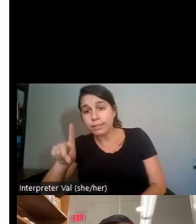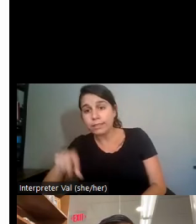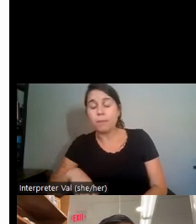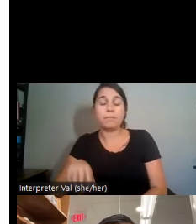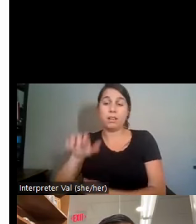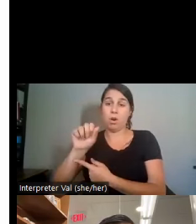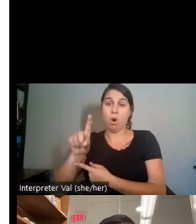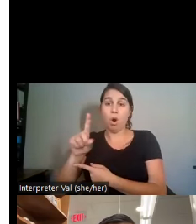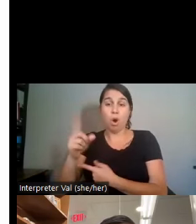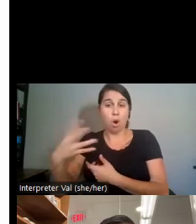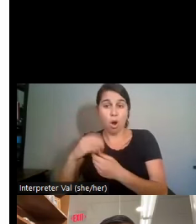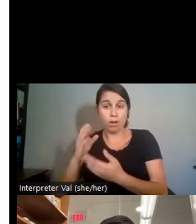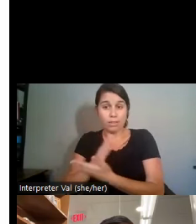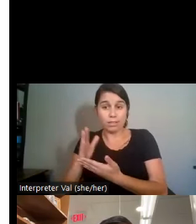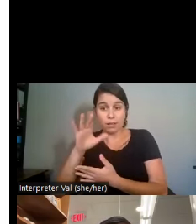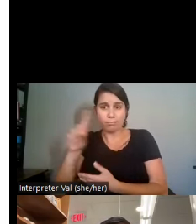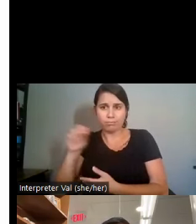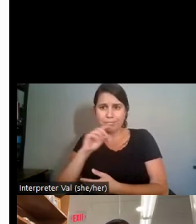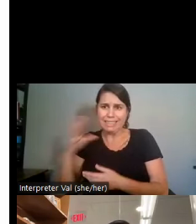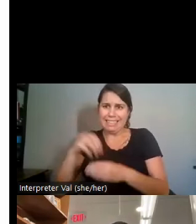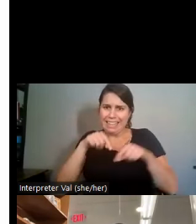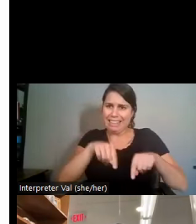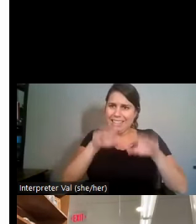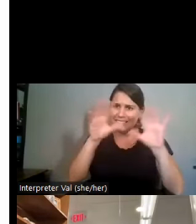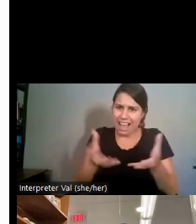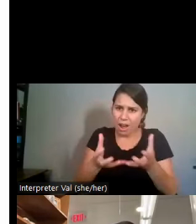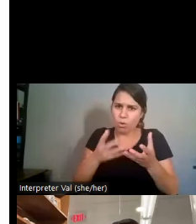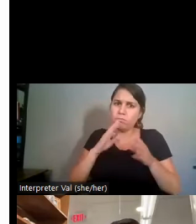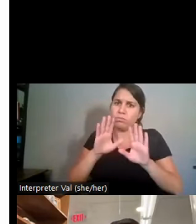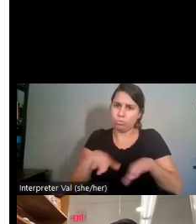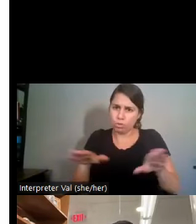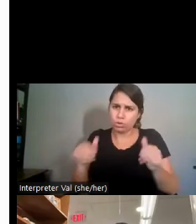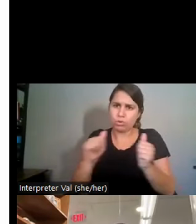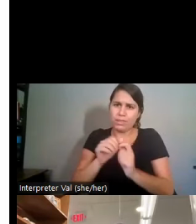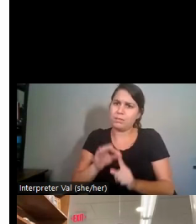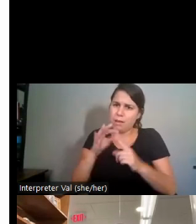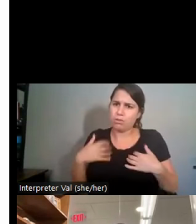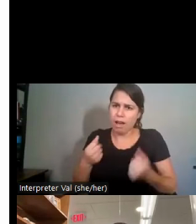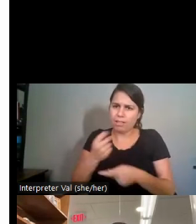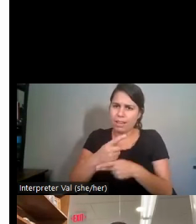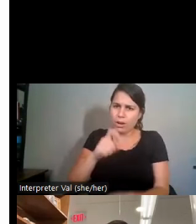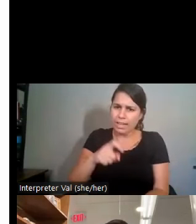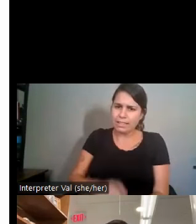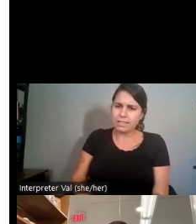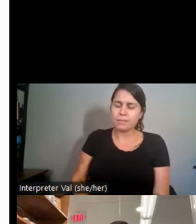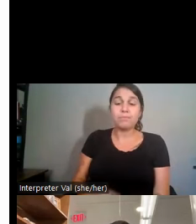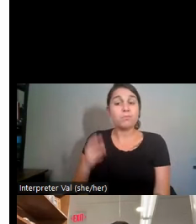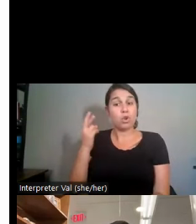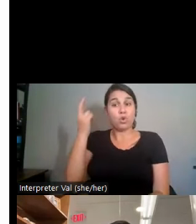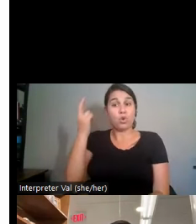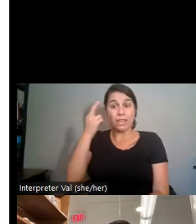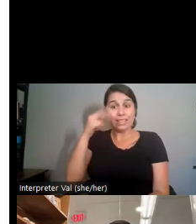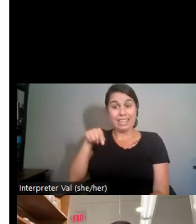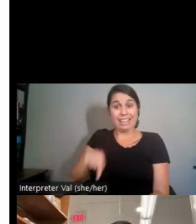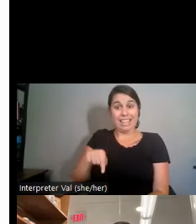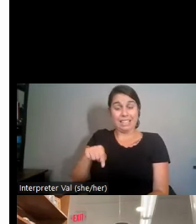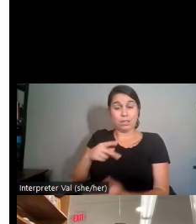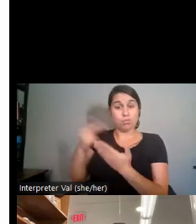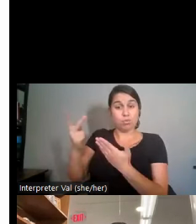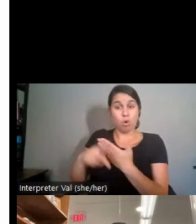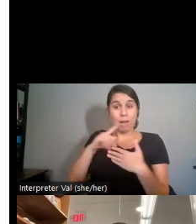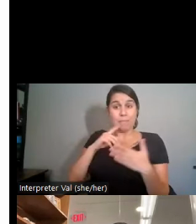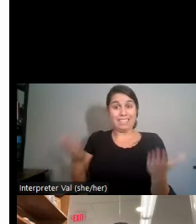very much within this category of children used to special healthcare needs. And the reason this definition and this program exists is